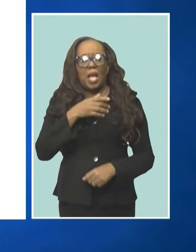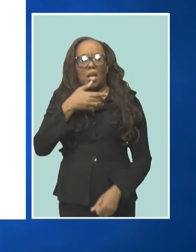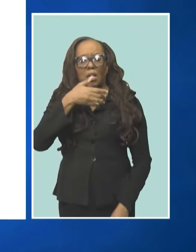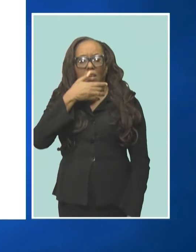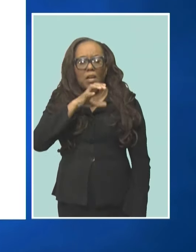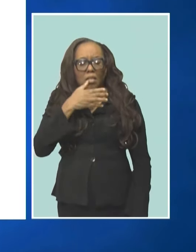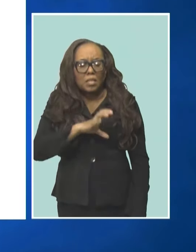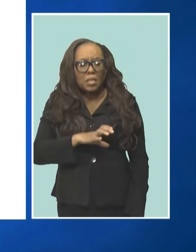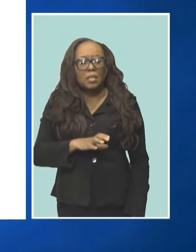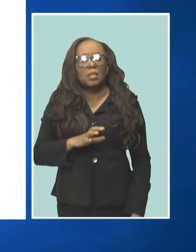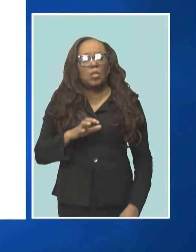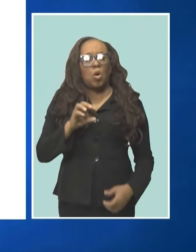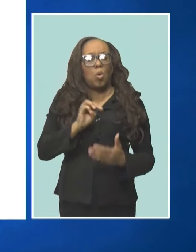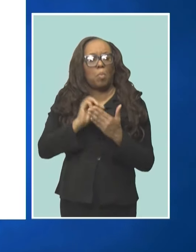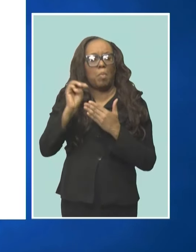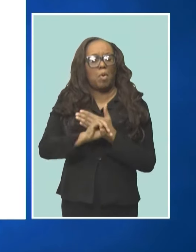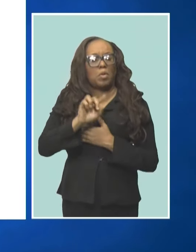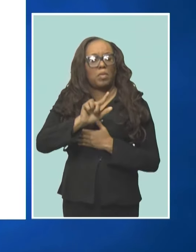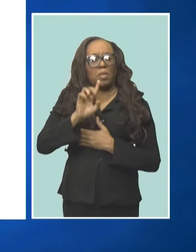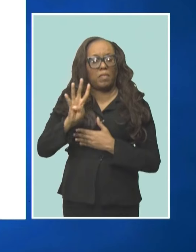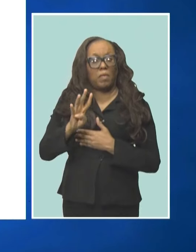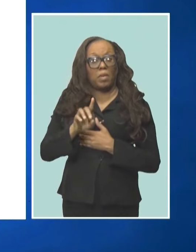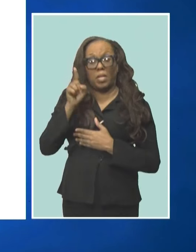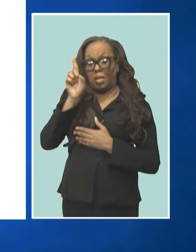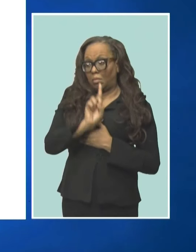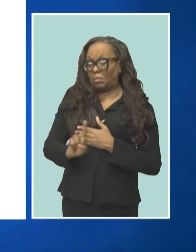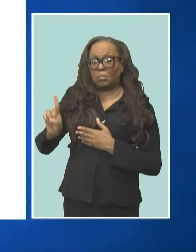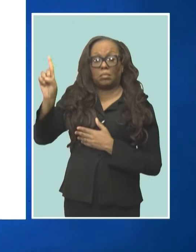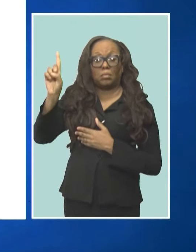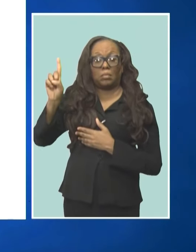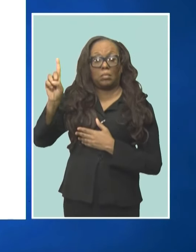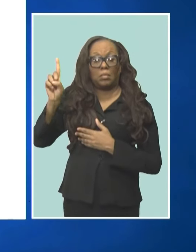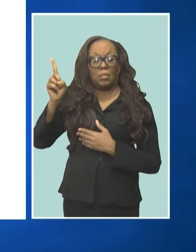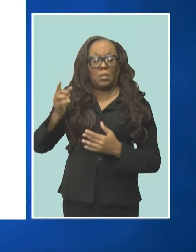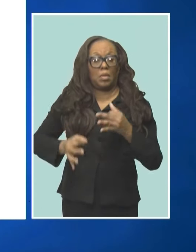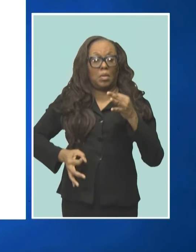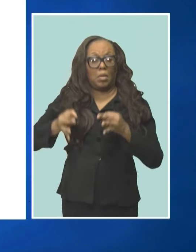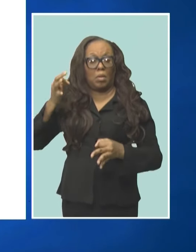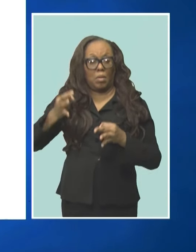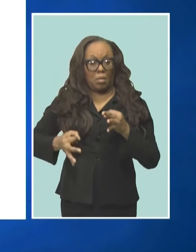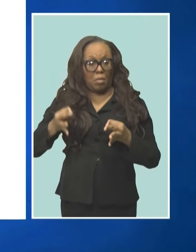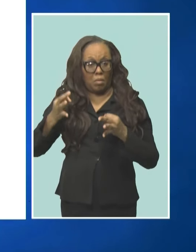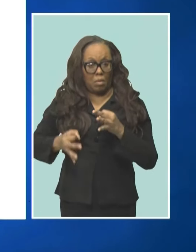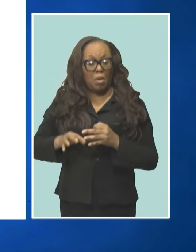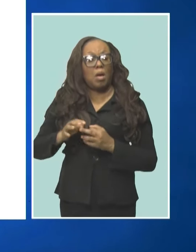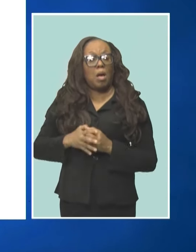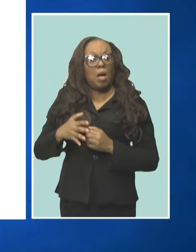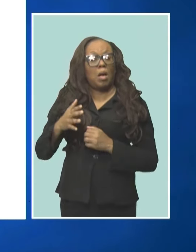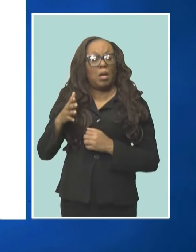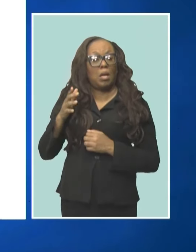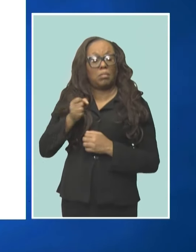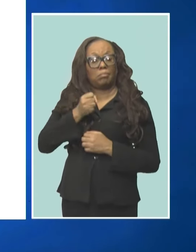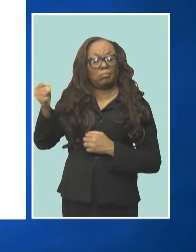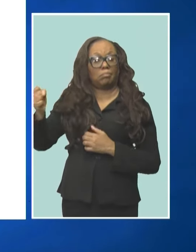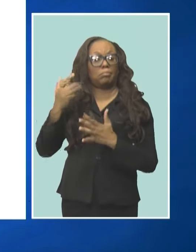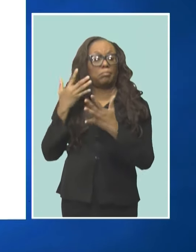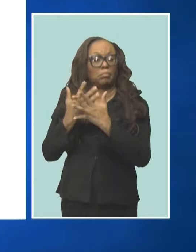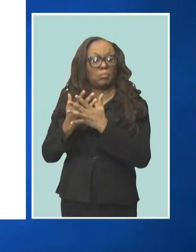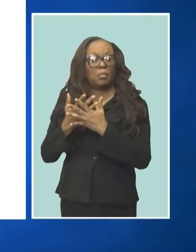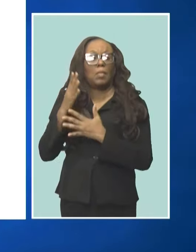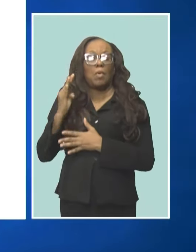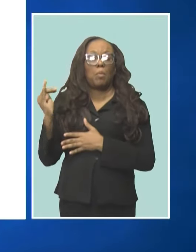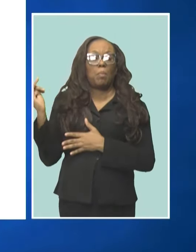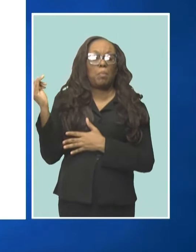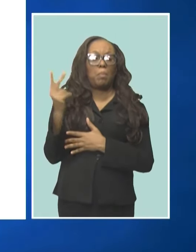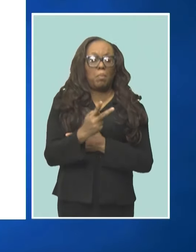24th. He appeared before Magistrate Graveney Bannister in the District A Magistrates Court on March 27th. Hines was remanded